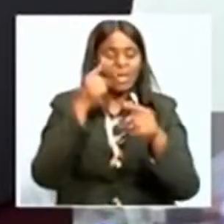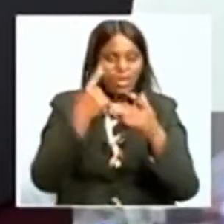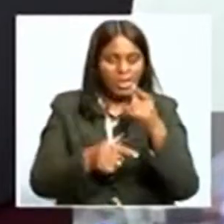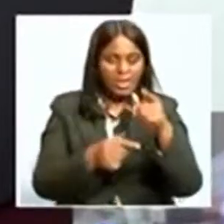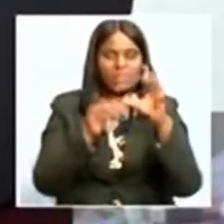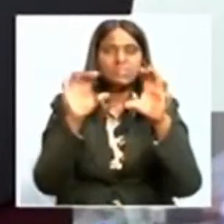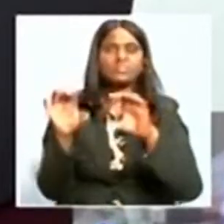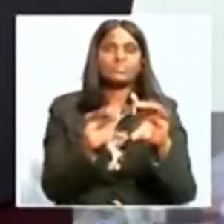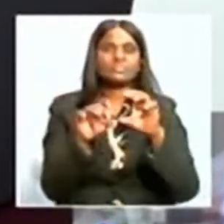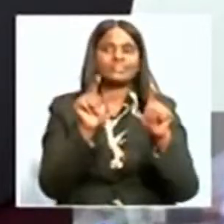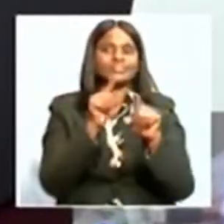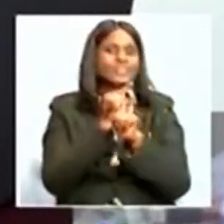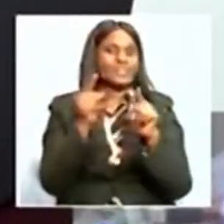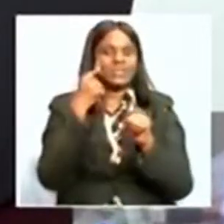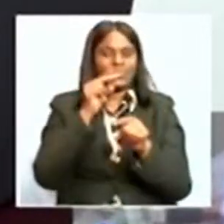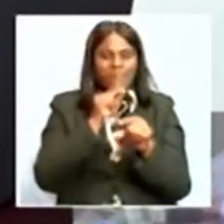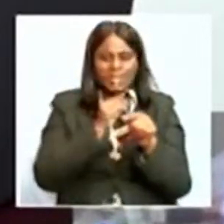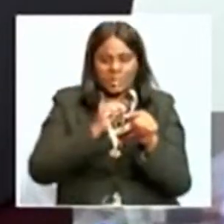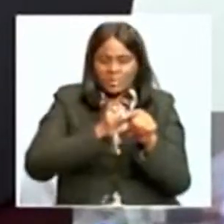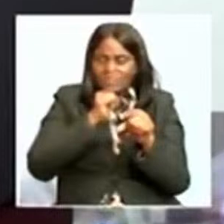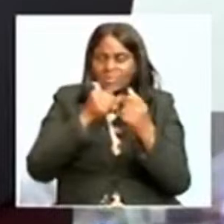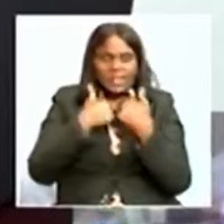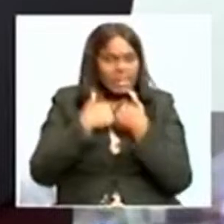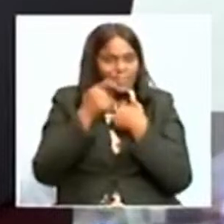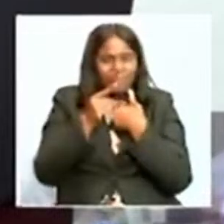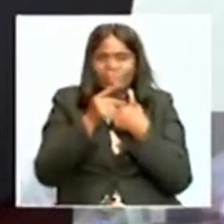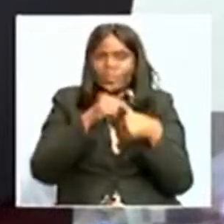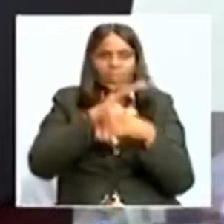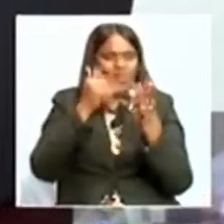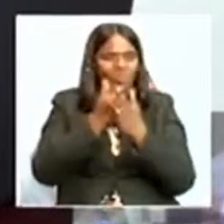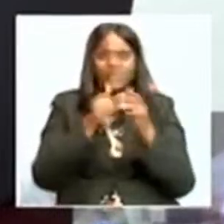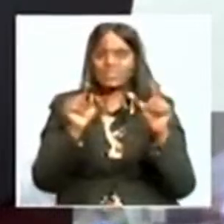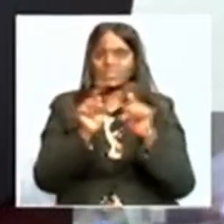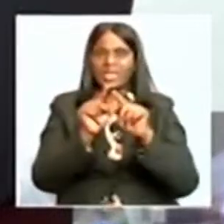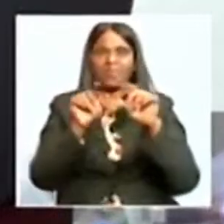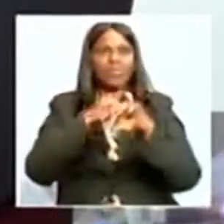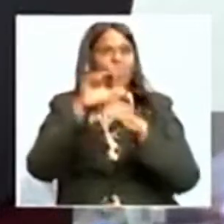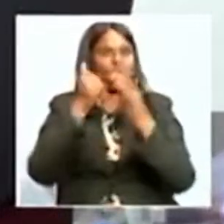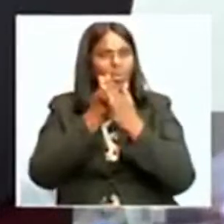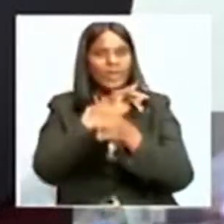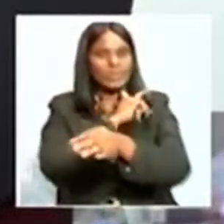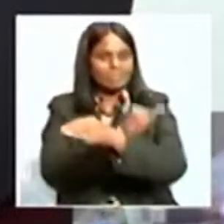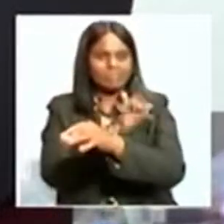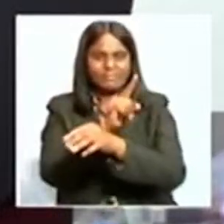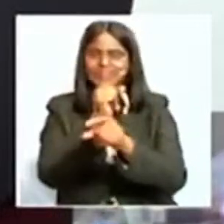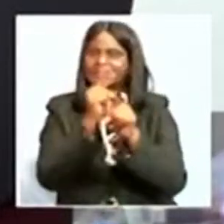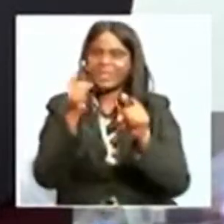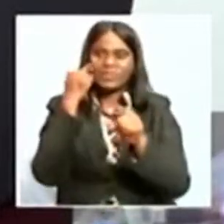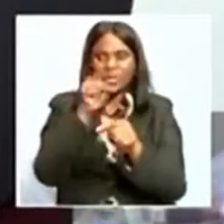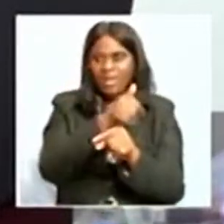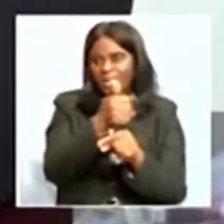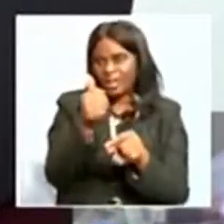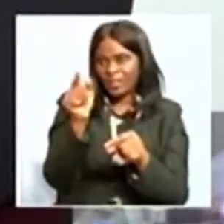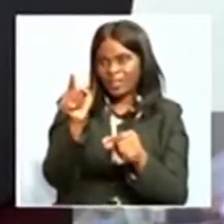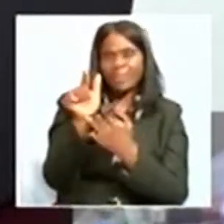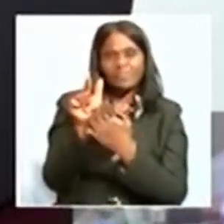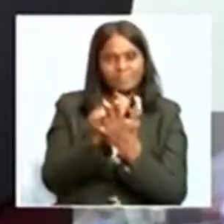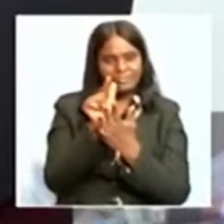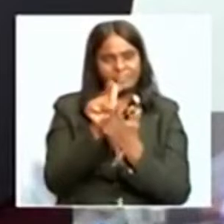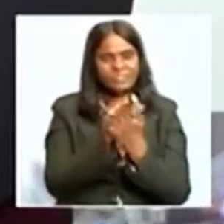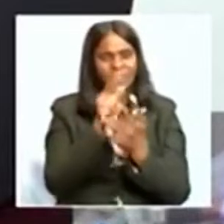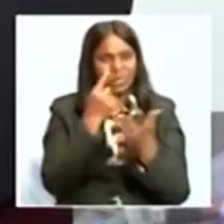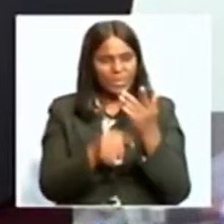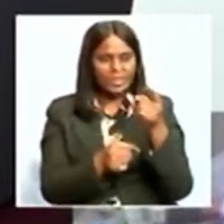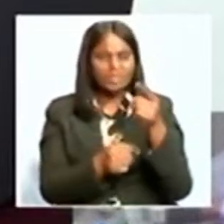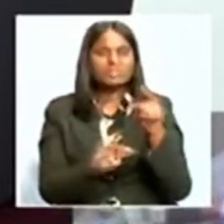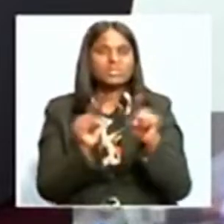it does. It's just for us not to have this entire, like a whole immunity. It's just for those acts